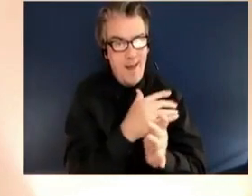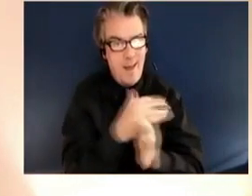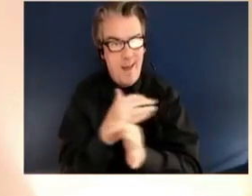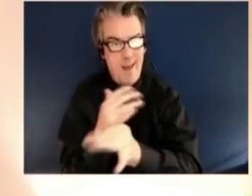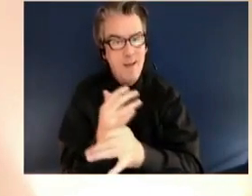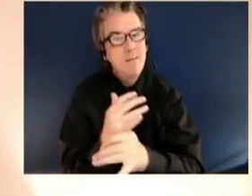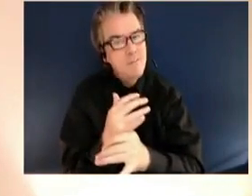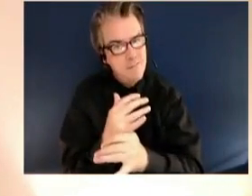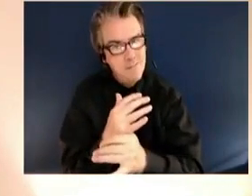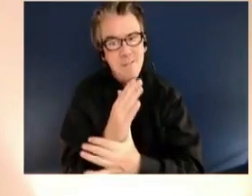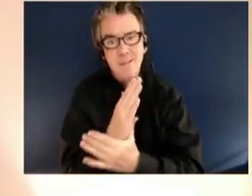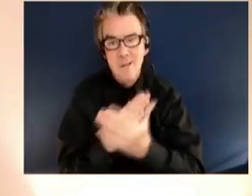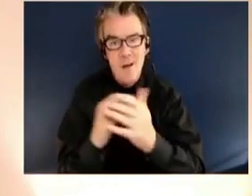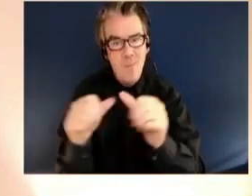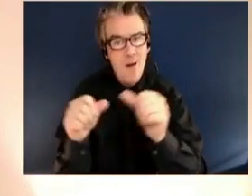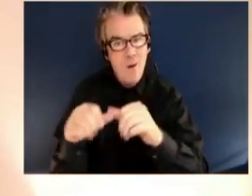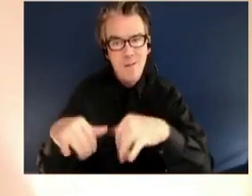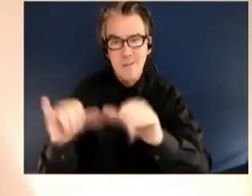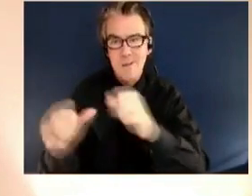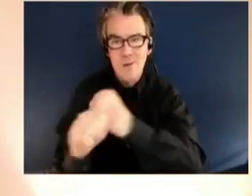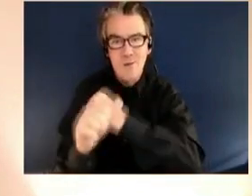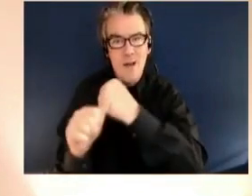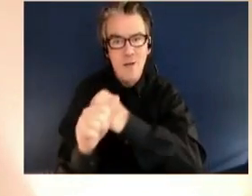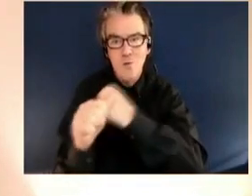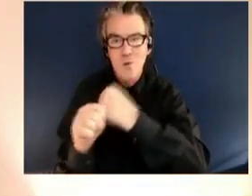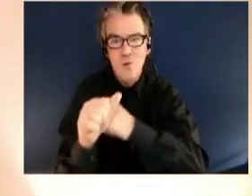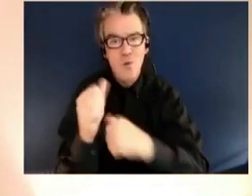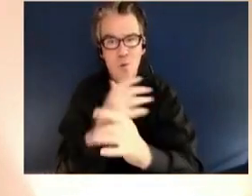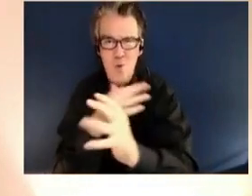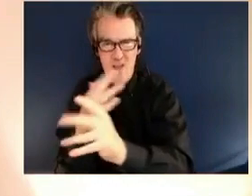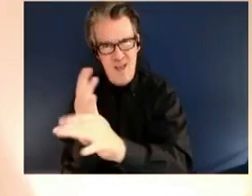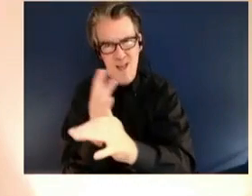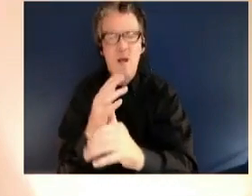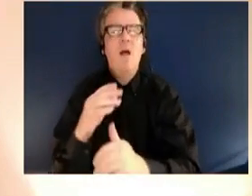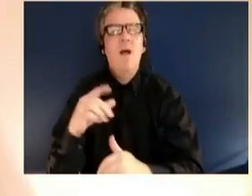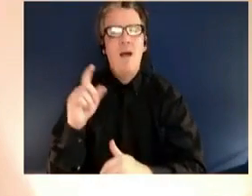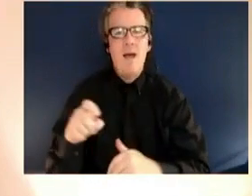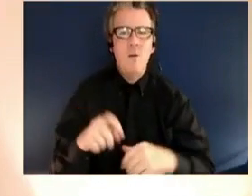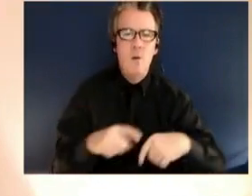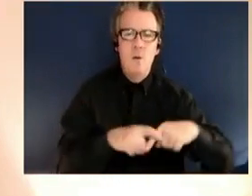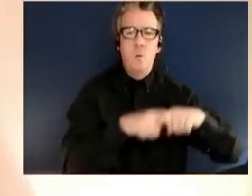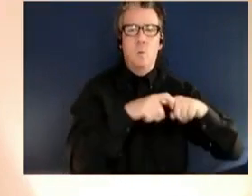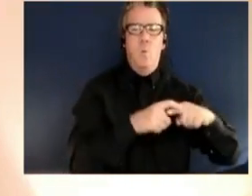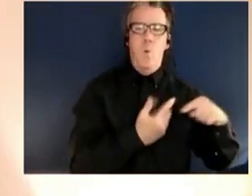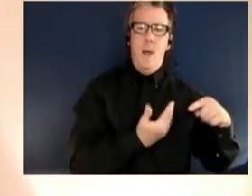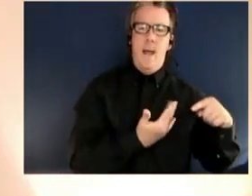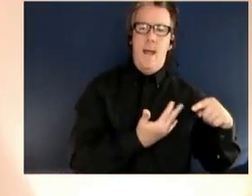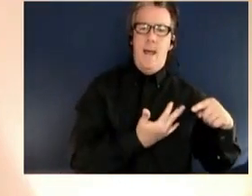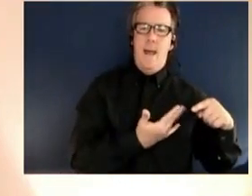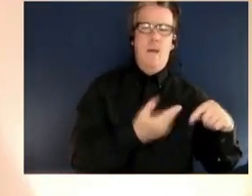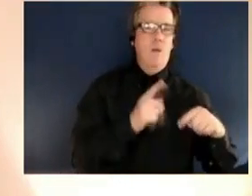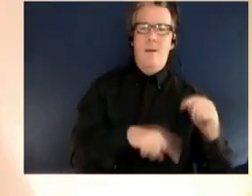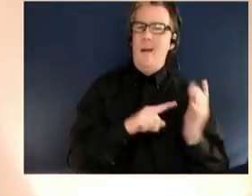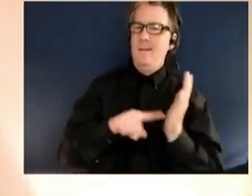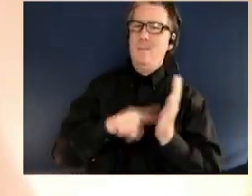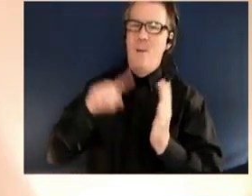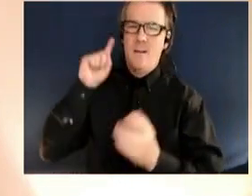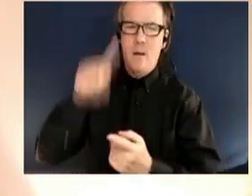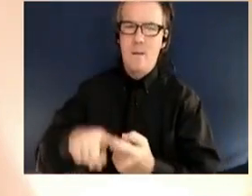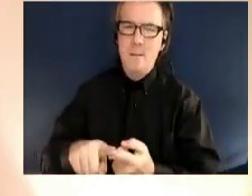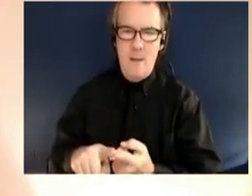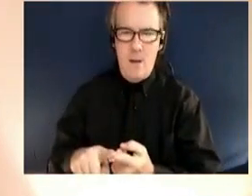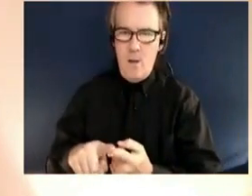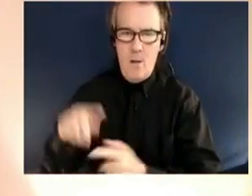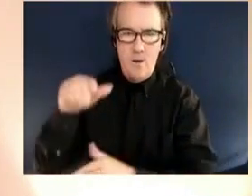until, after noon this afternoon. So we had limited opportunity to see the wires from the